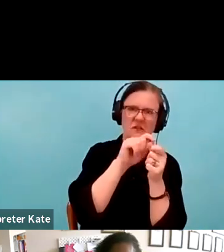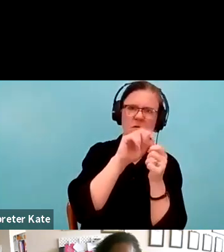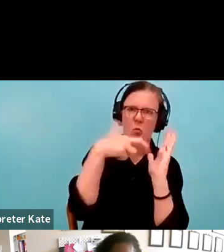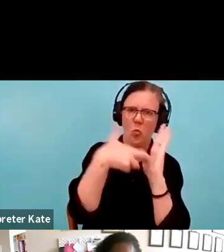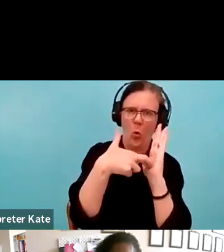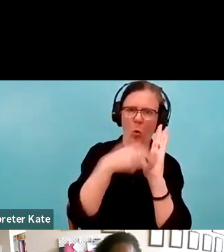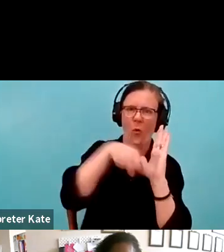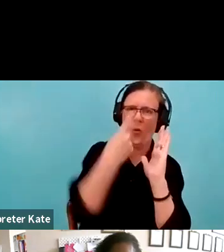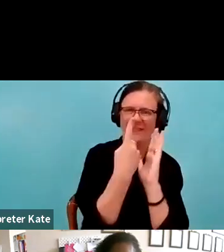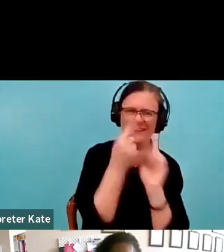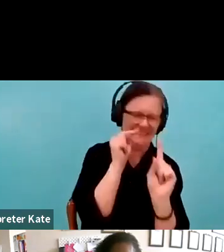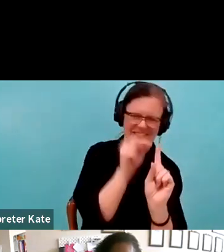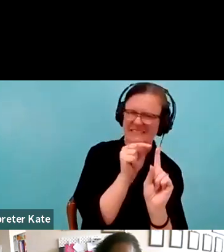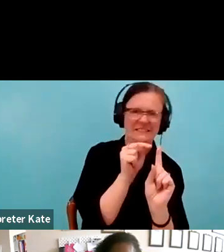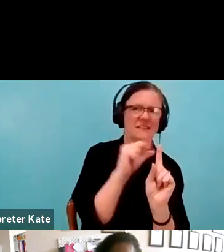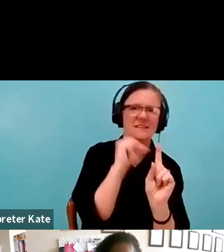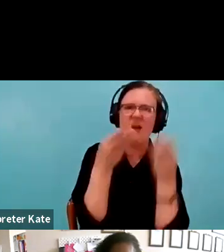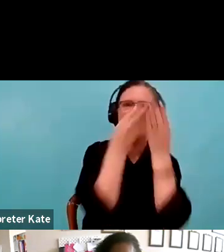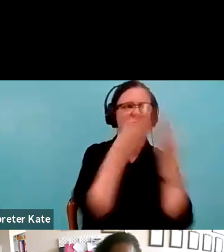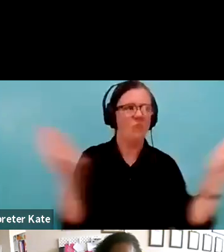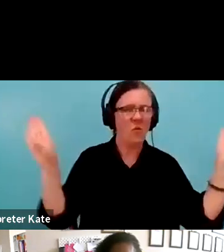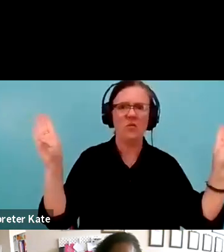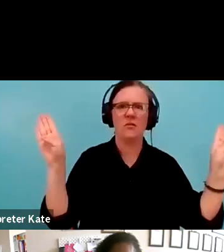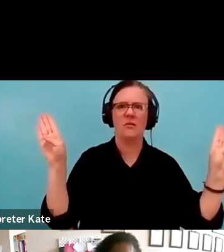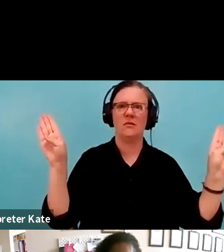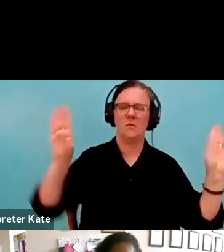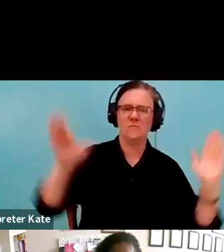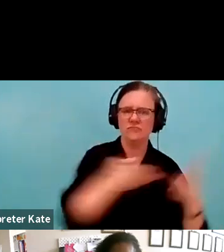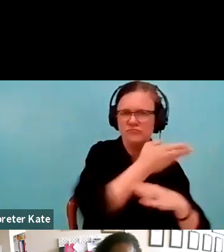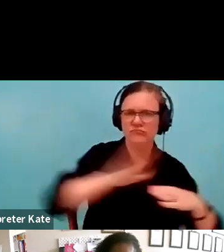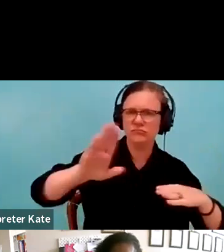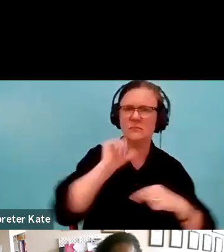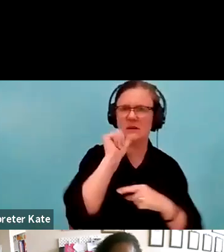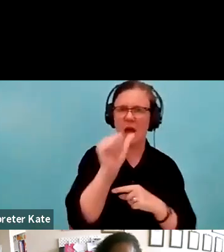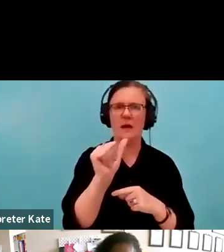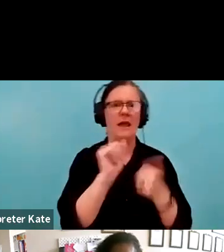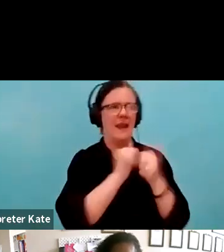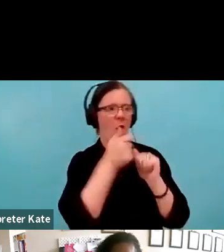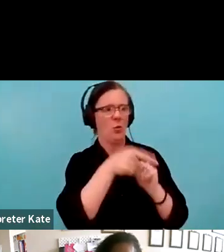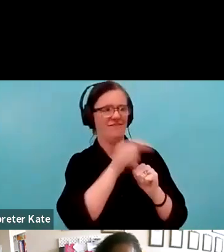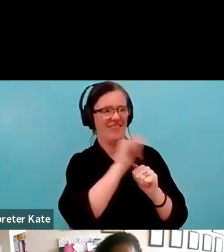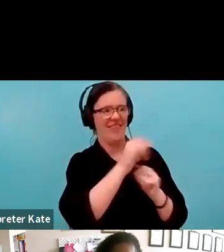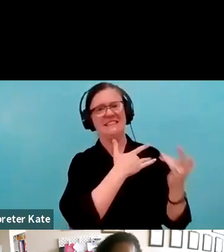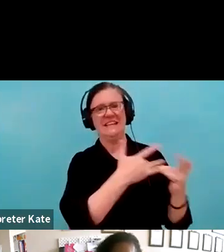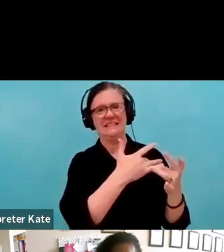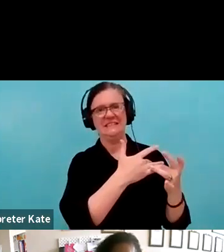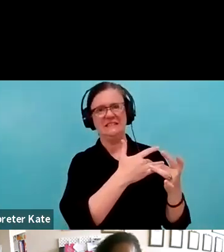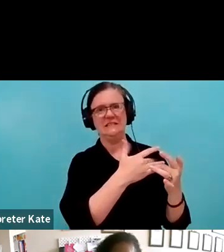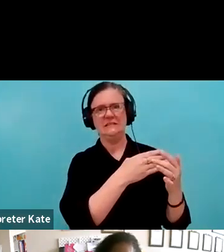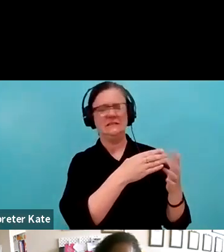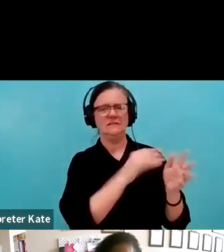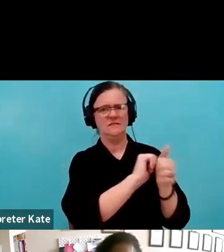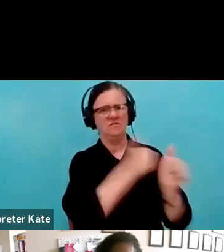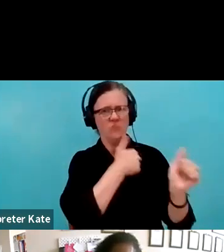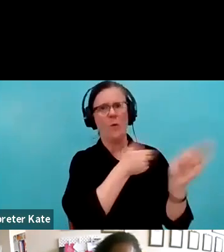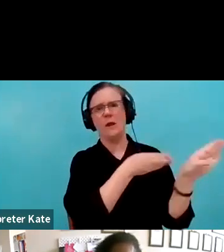think, you know, just breaking out of that, however it can possibly be done, is going to lead